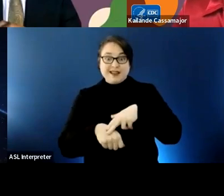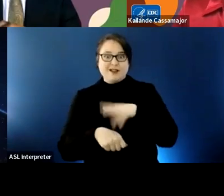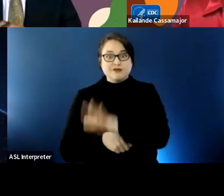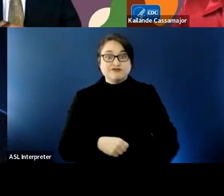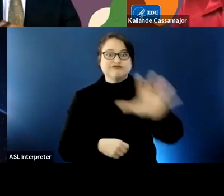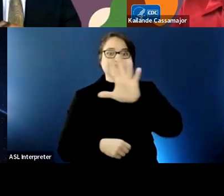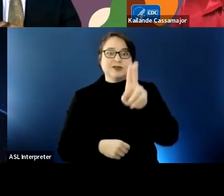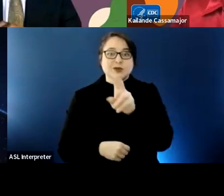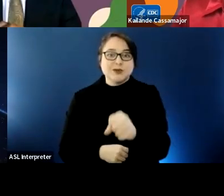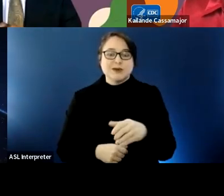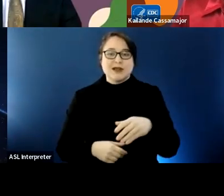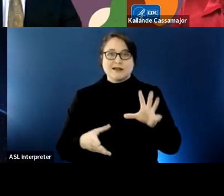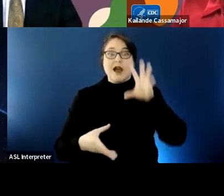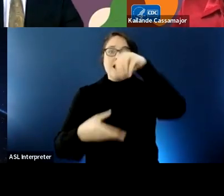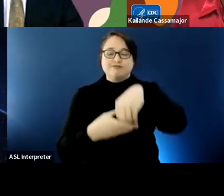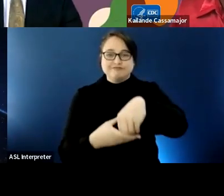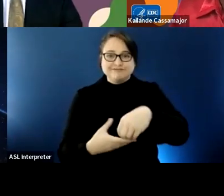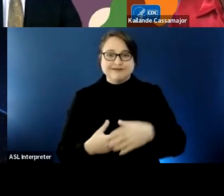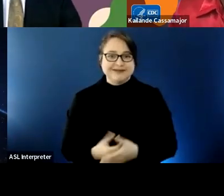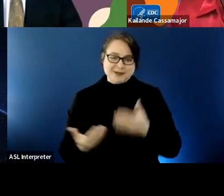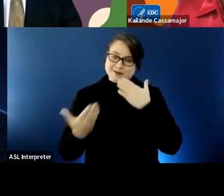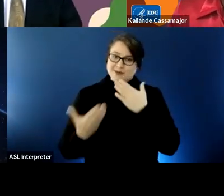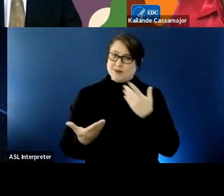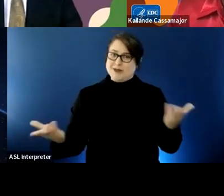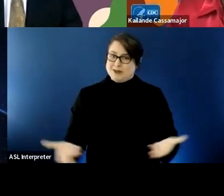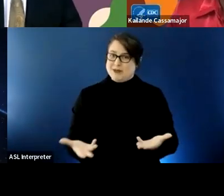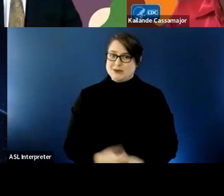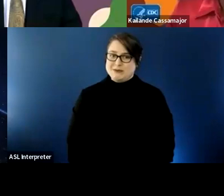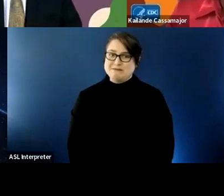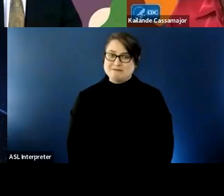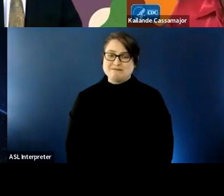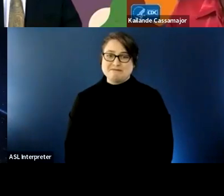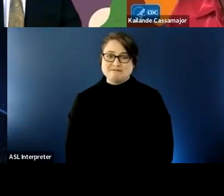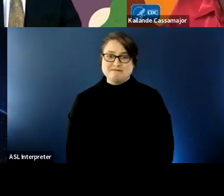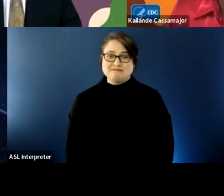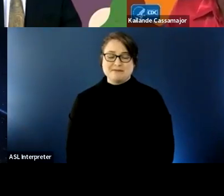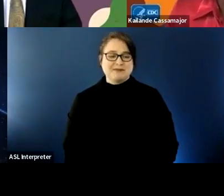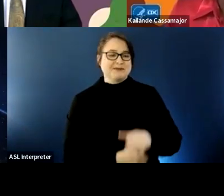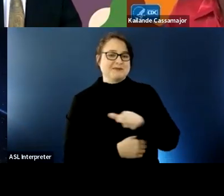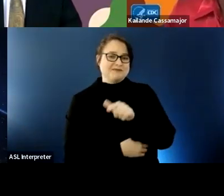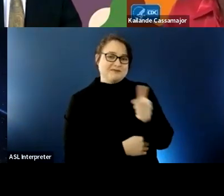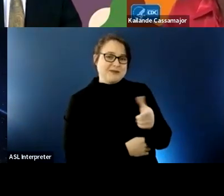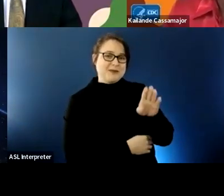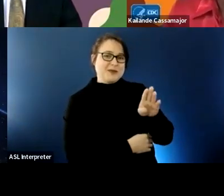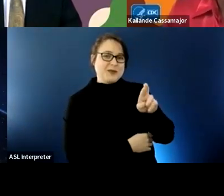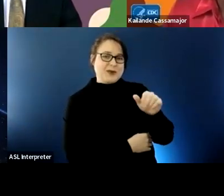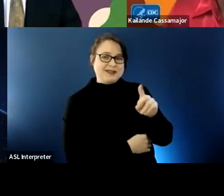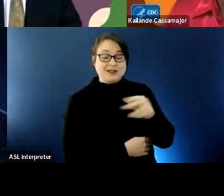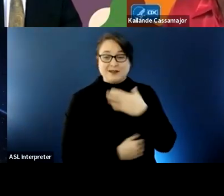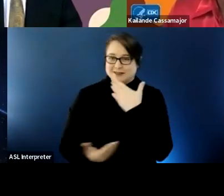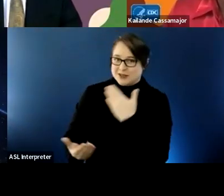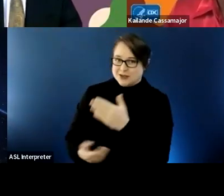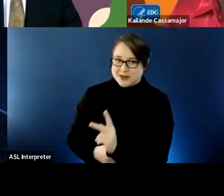to be here on this call with you all. Great. Brandon, thank you, Kaylin, too.